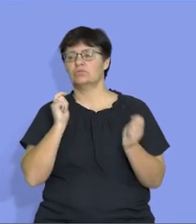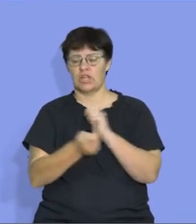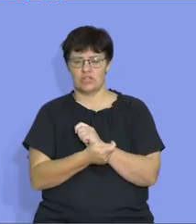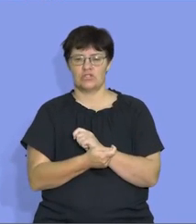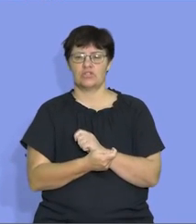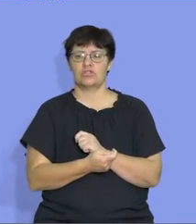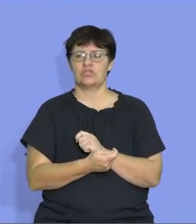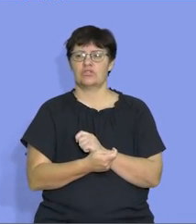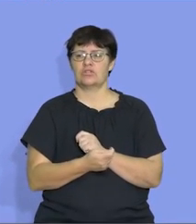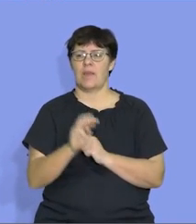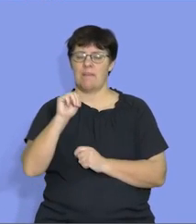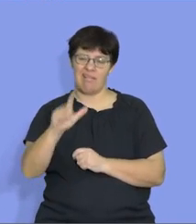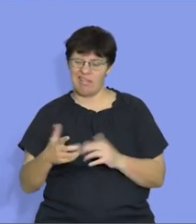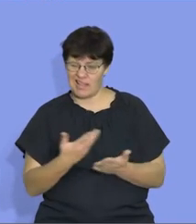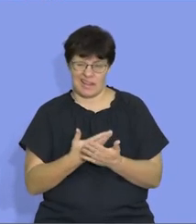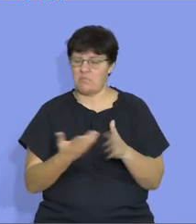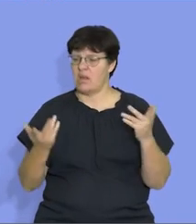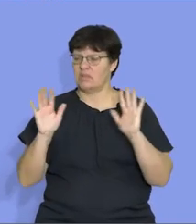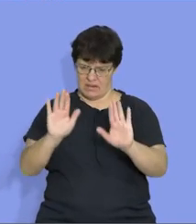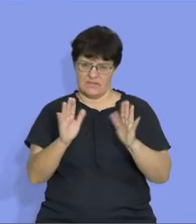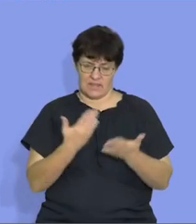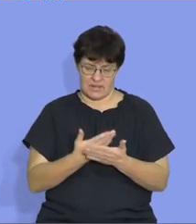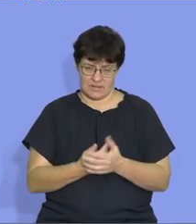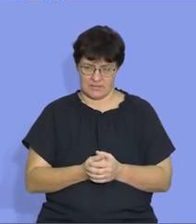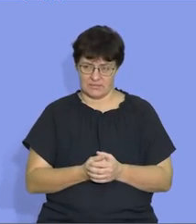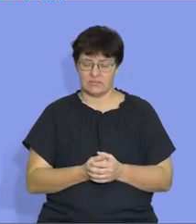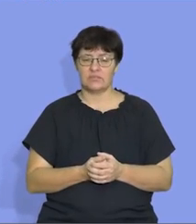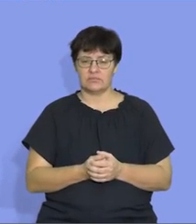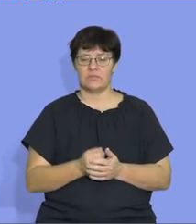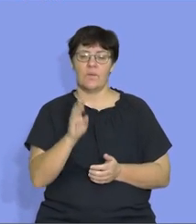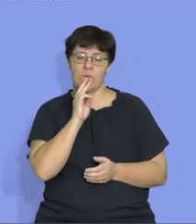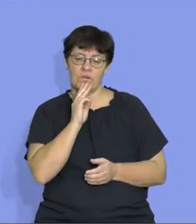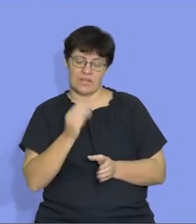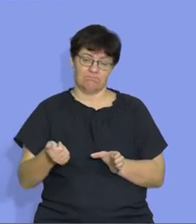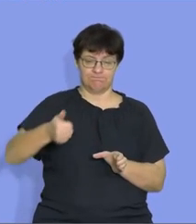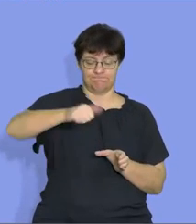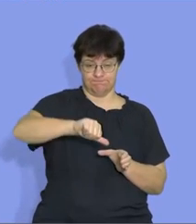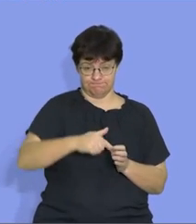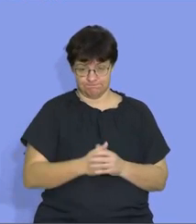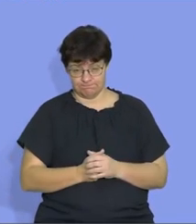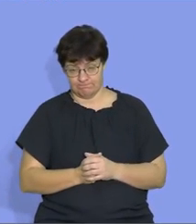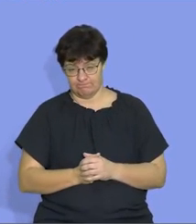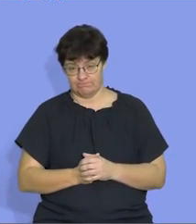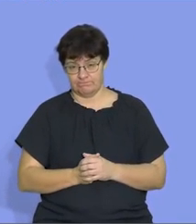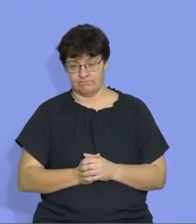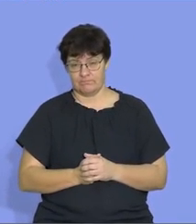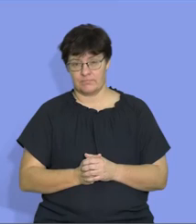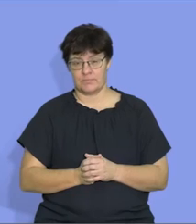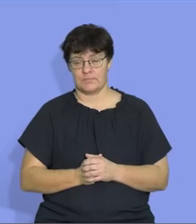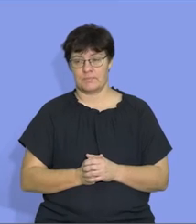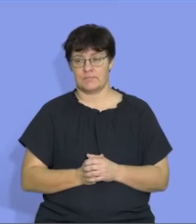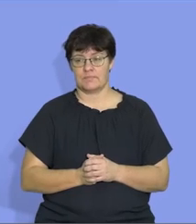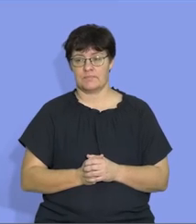but you don't have to. So this is the actual volume of distilled water that was added in the dilution process,